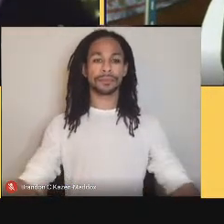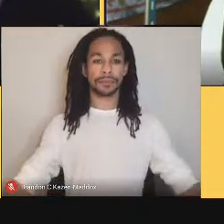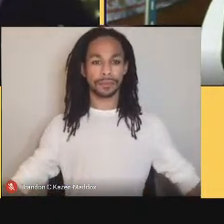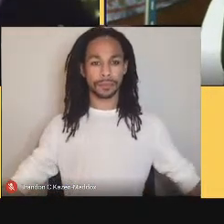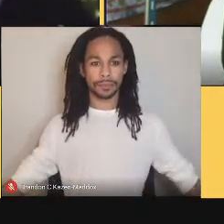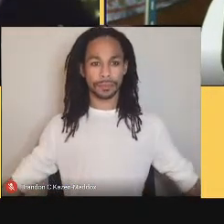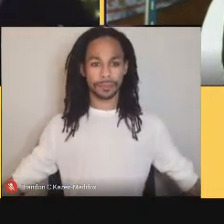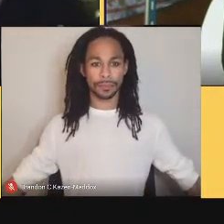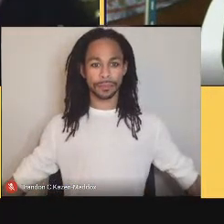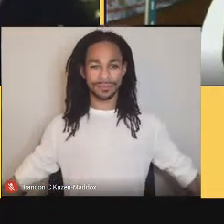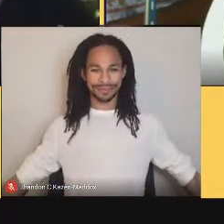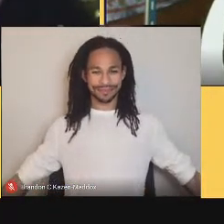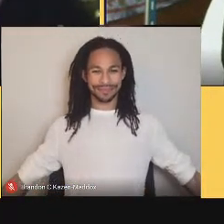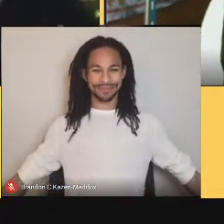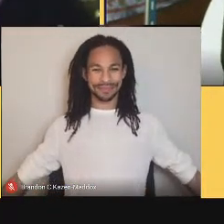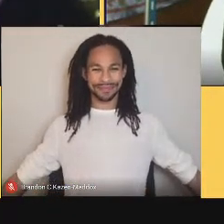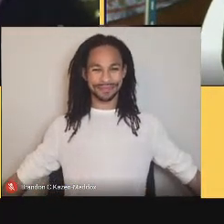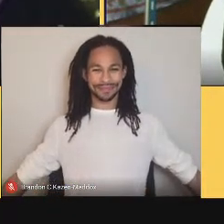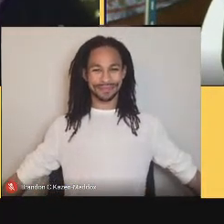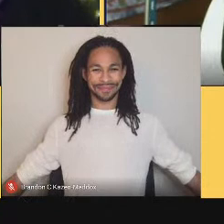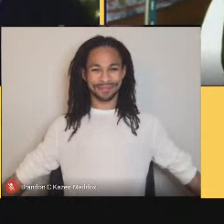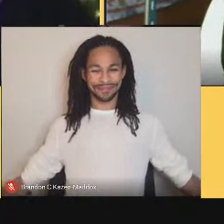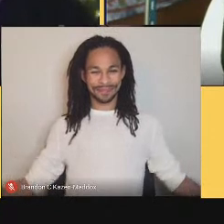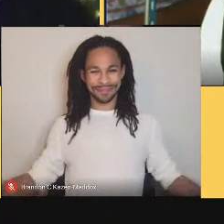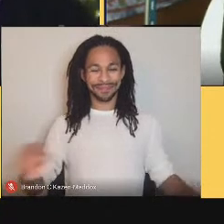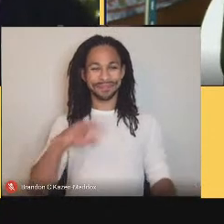Always with the best questions, Ellie.